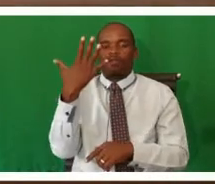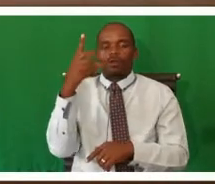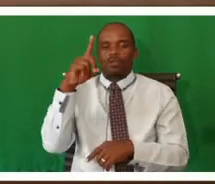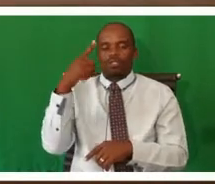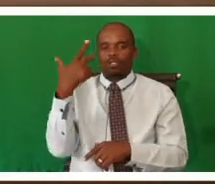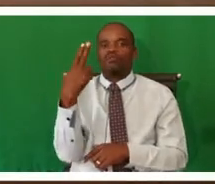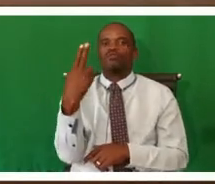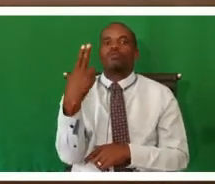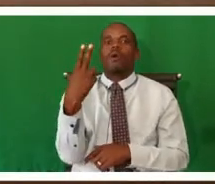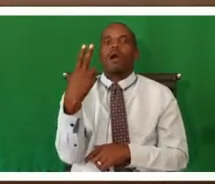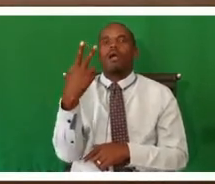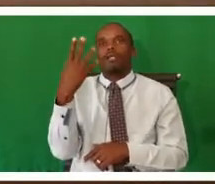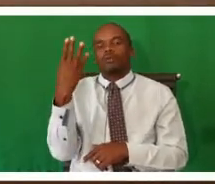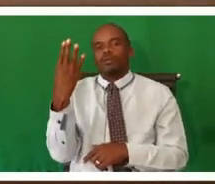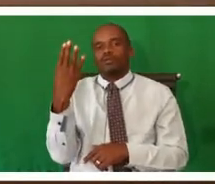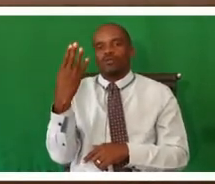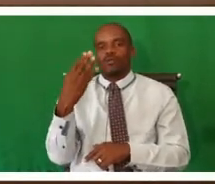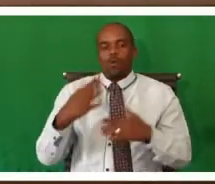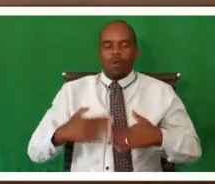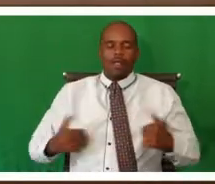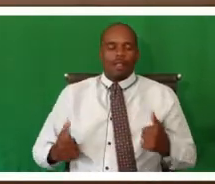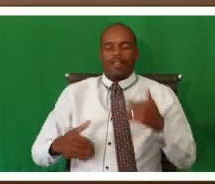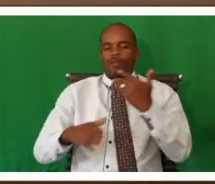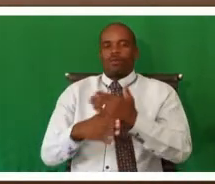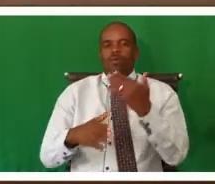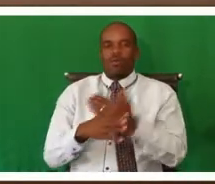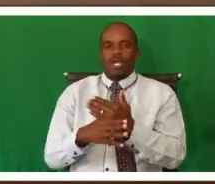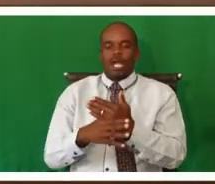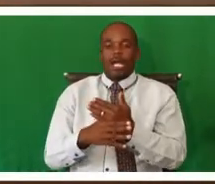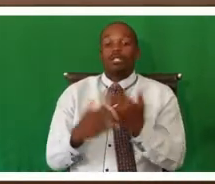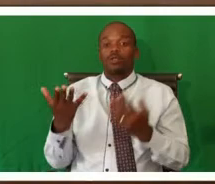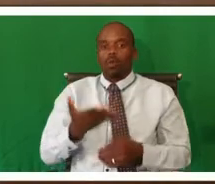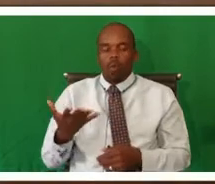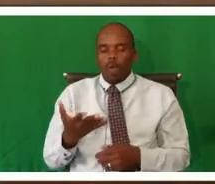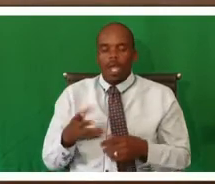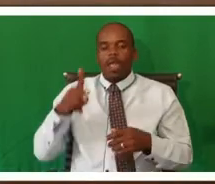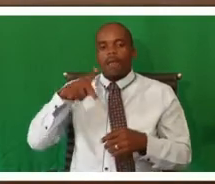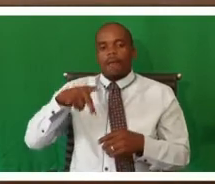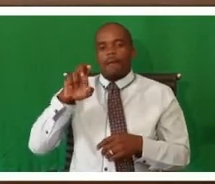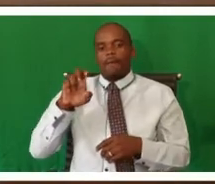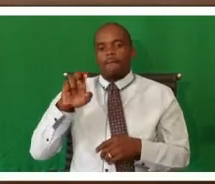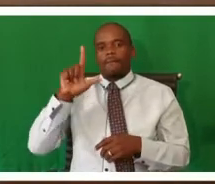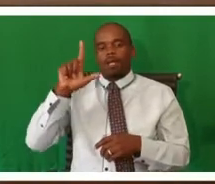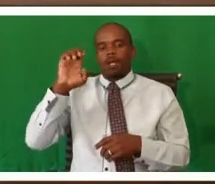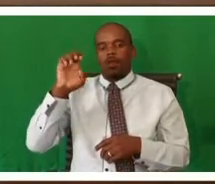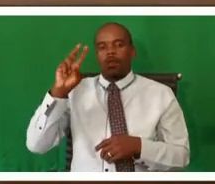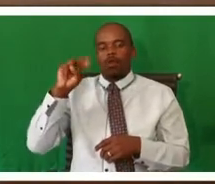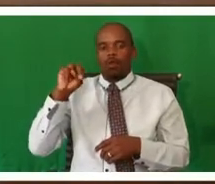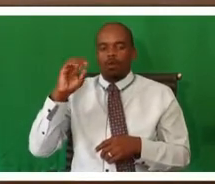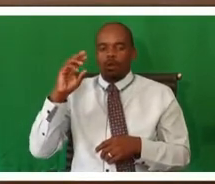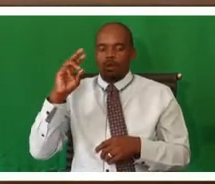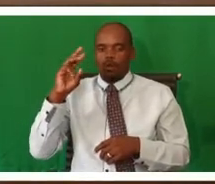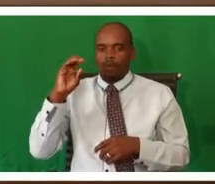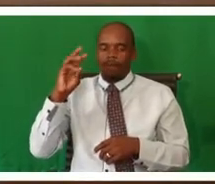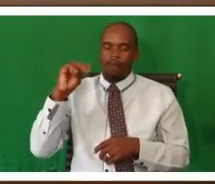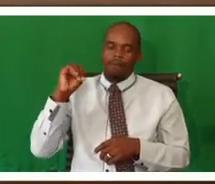5,224 healthcare workers at Pilunomi and Universitas. We have now